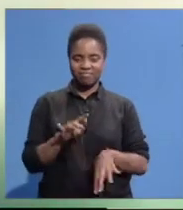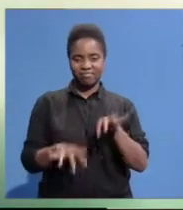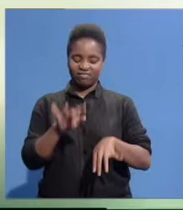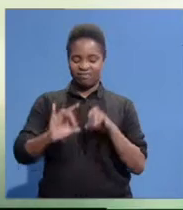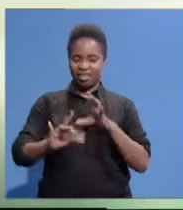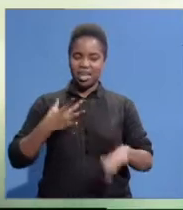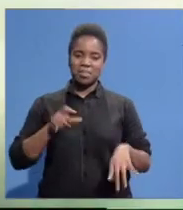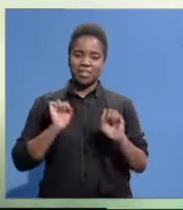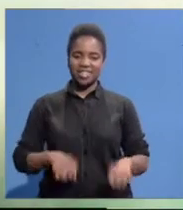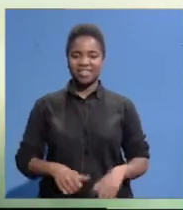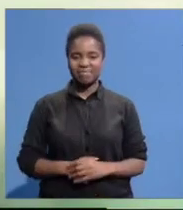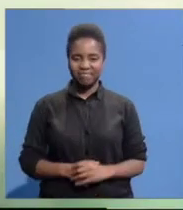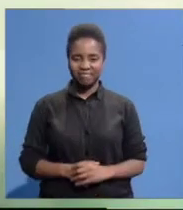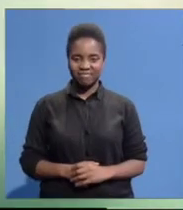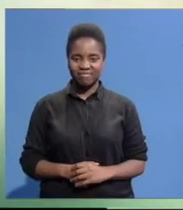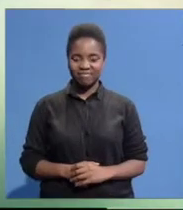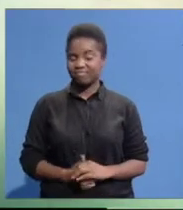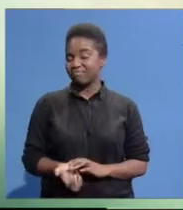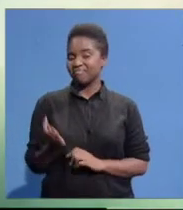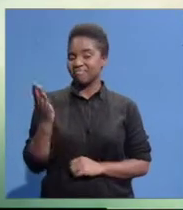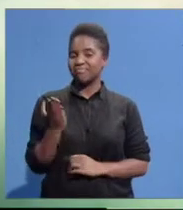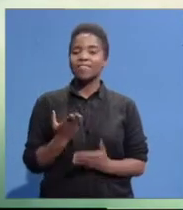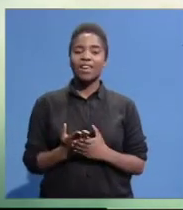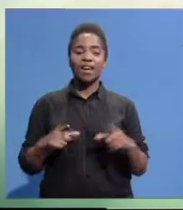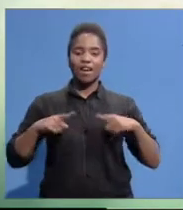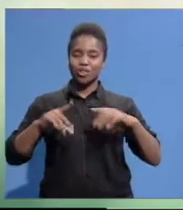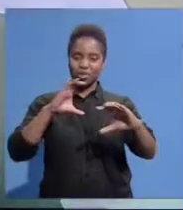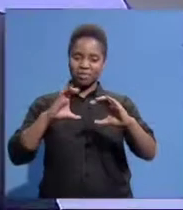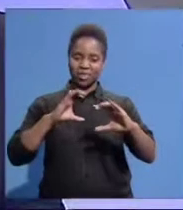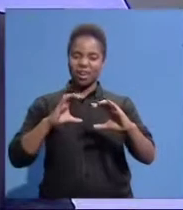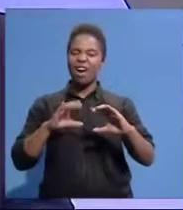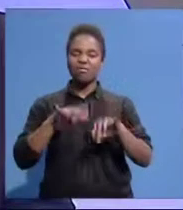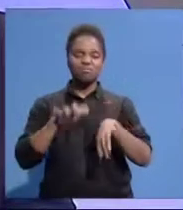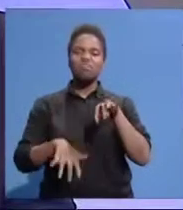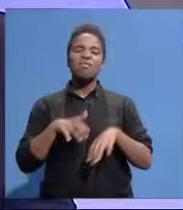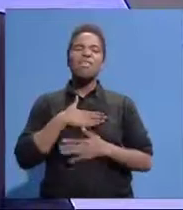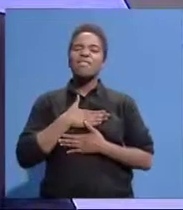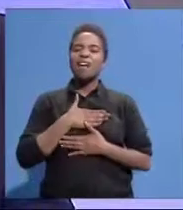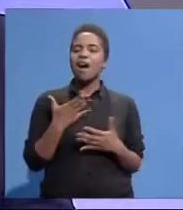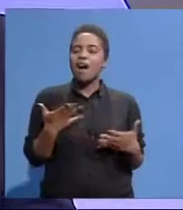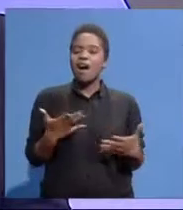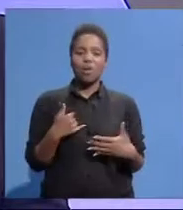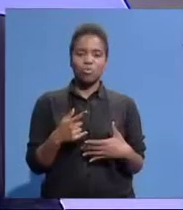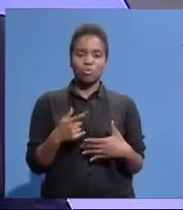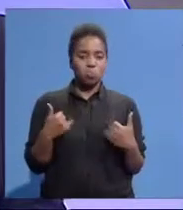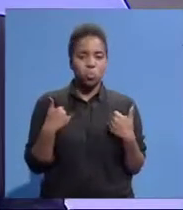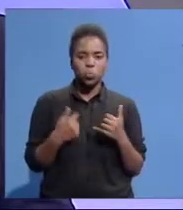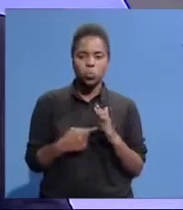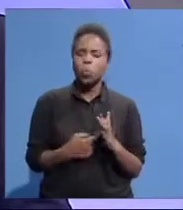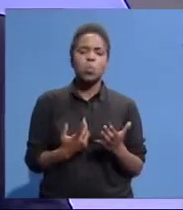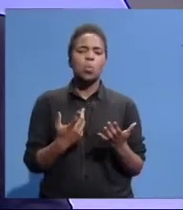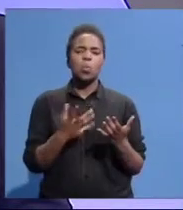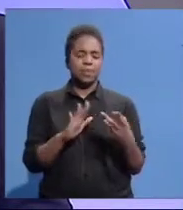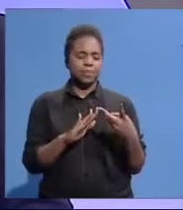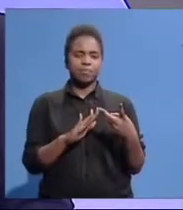www.facebook.co.za/SABC3 Madiba. So those are the various ways that we're encouraging you to share your thoughts with us, part of dealing with the loss that we are feeling